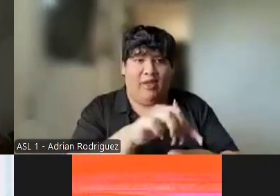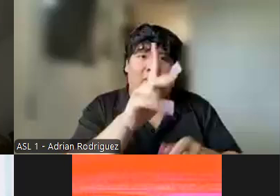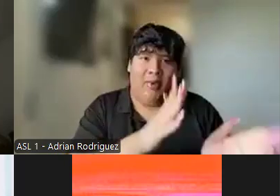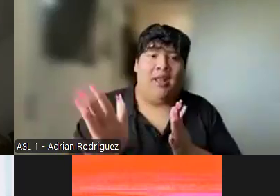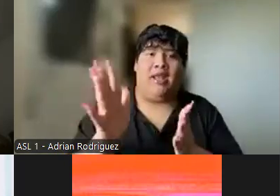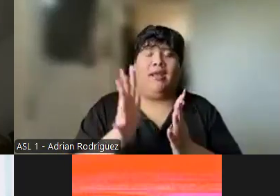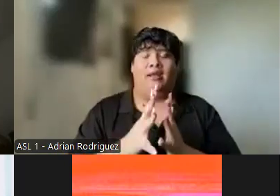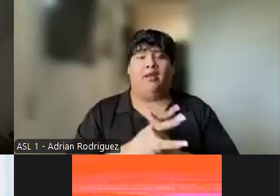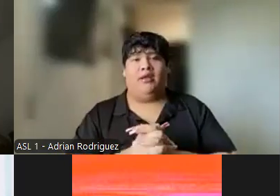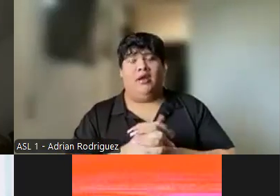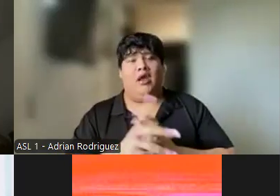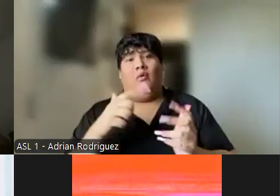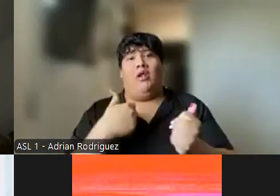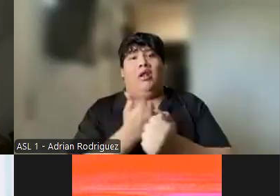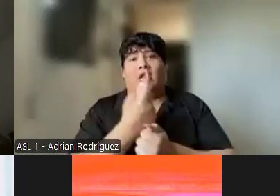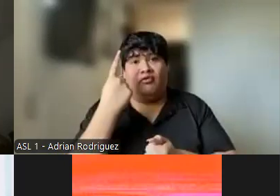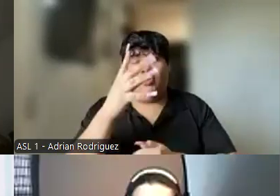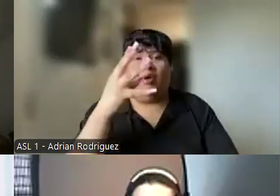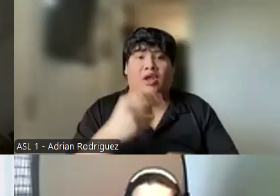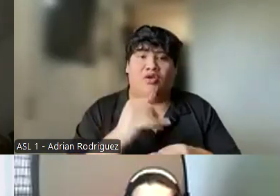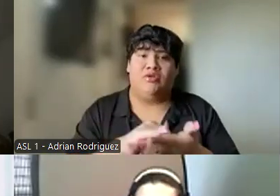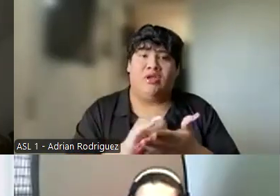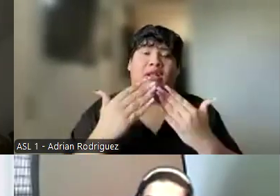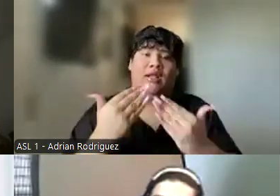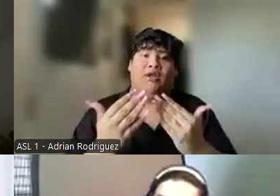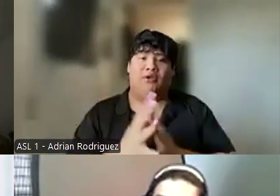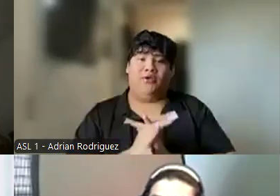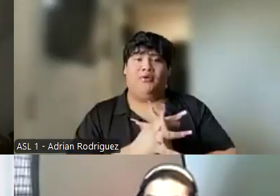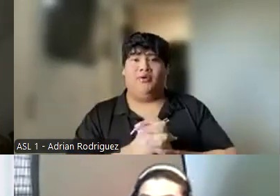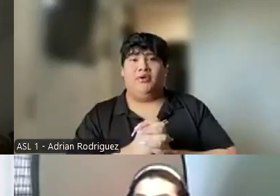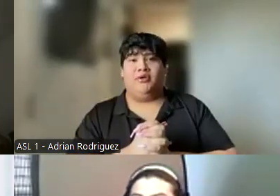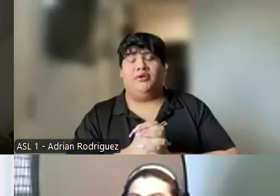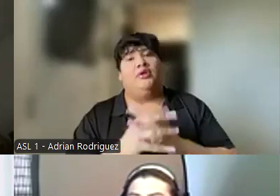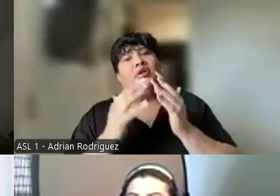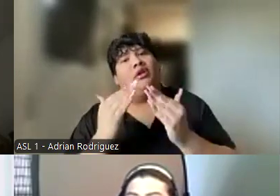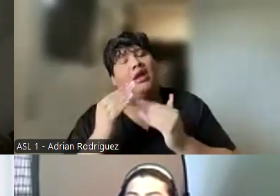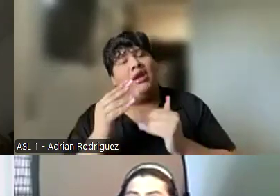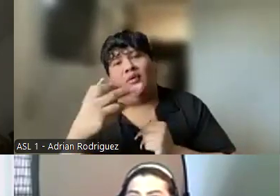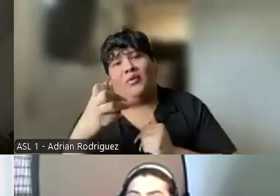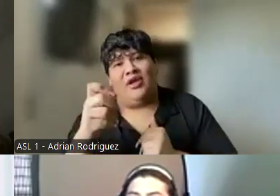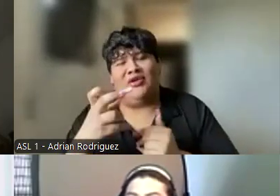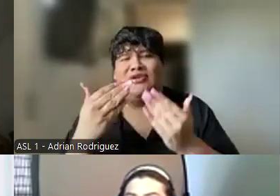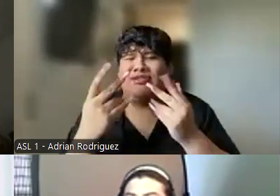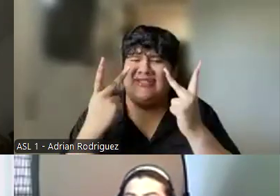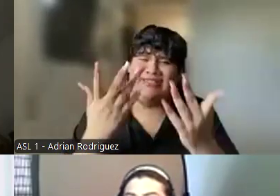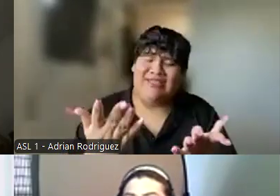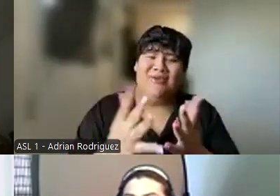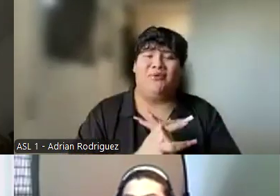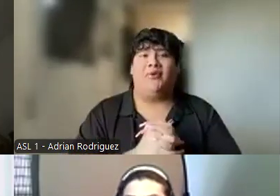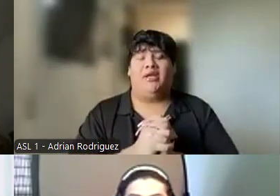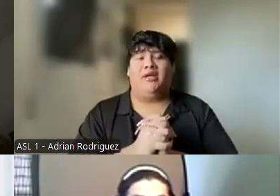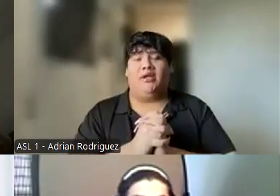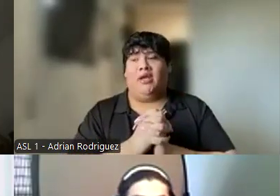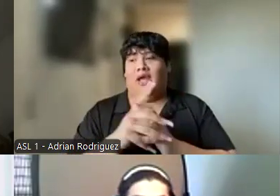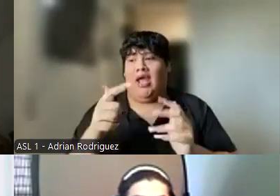Darcy, I would love for you to add on to that. Thank you. Thanks. Thanks all. Heather, so good to see you.